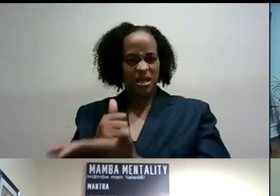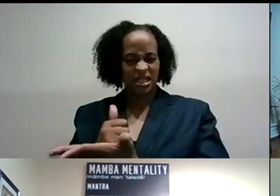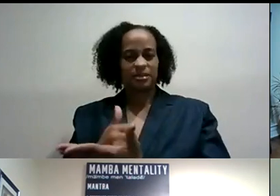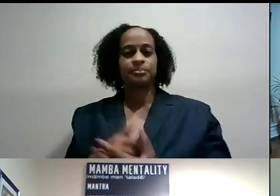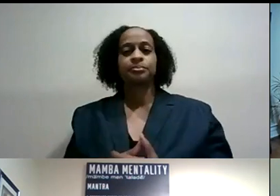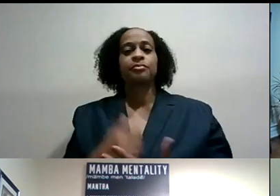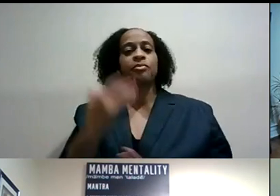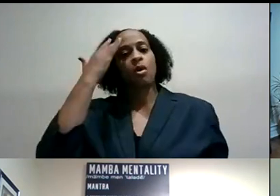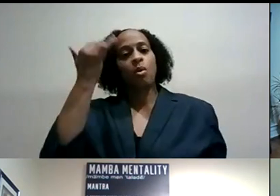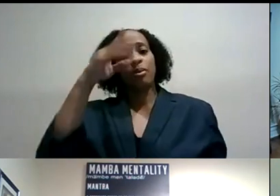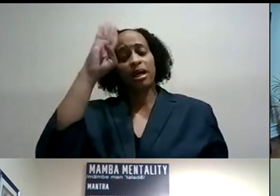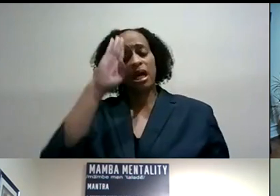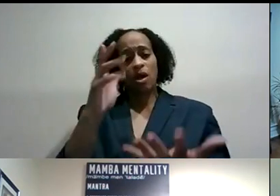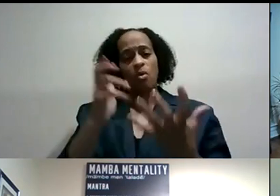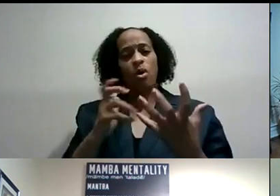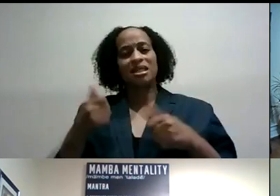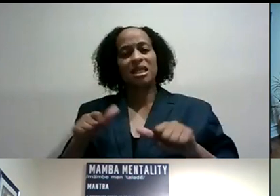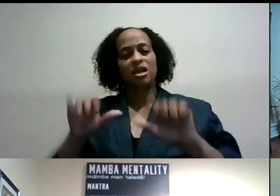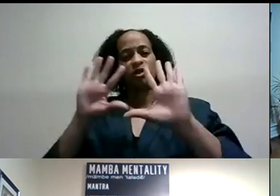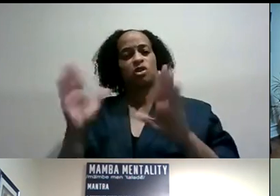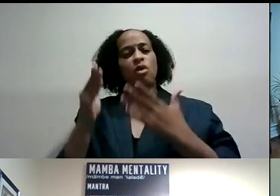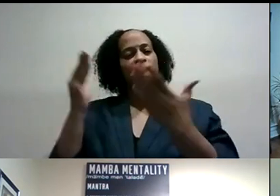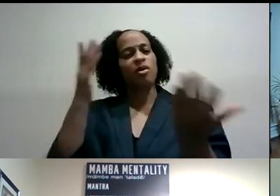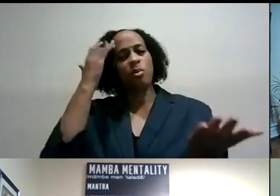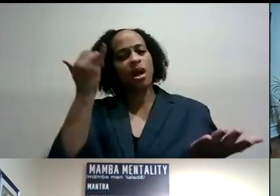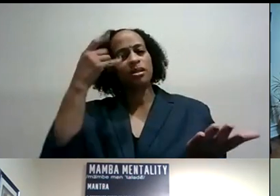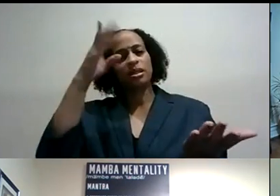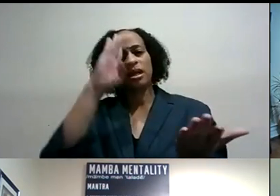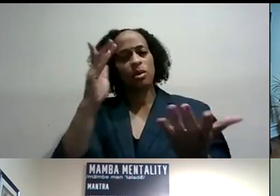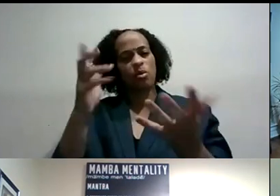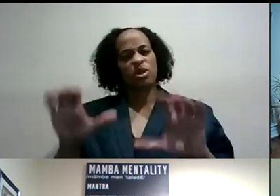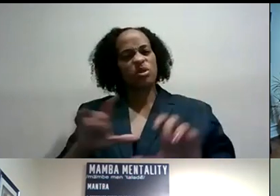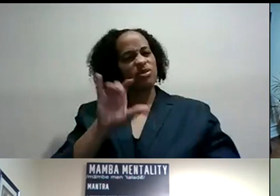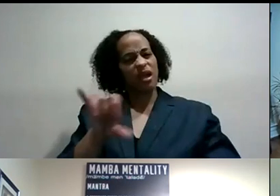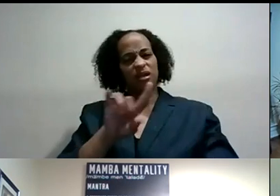Why would God want the sacrificial offering? Why would God do that?